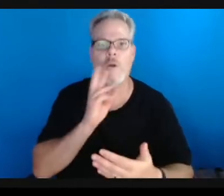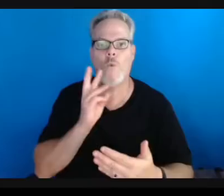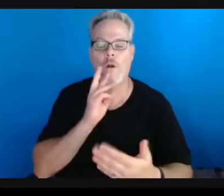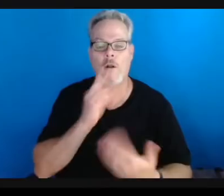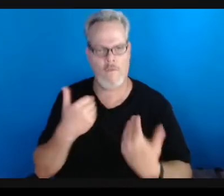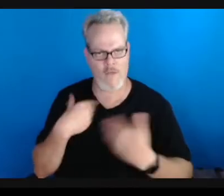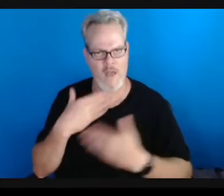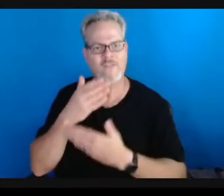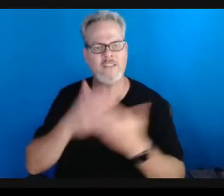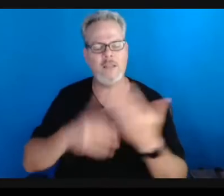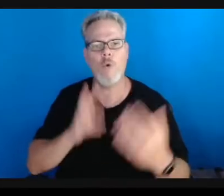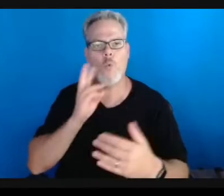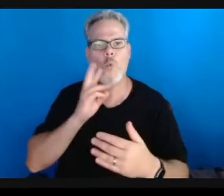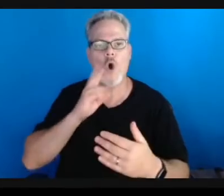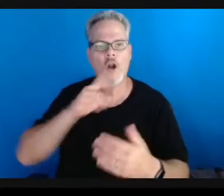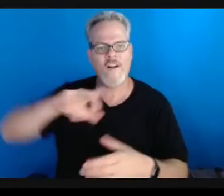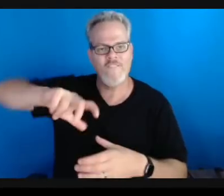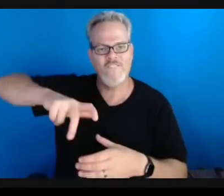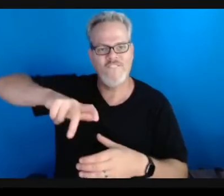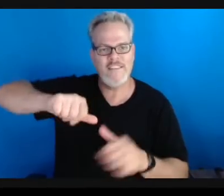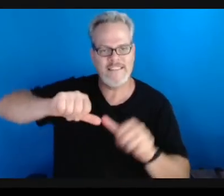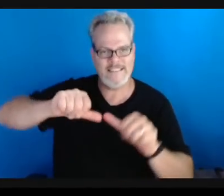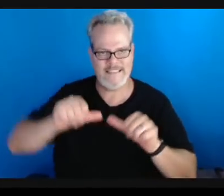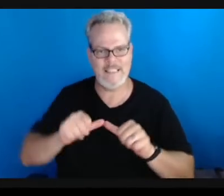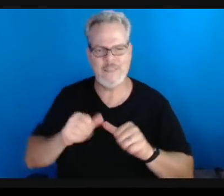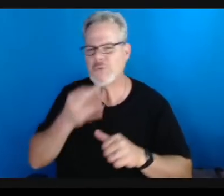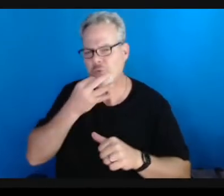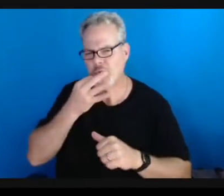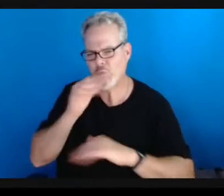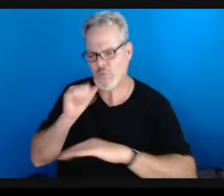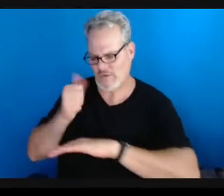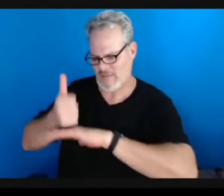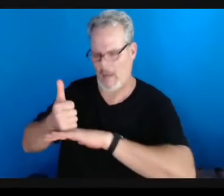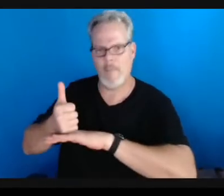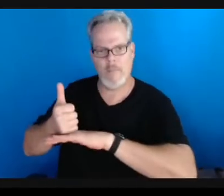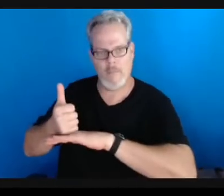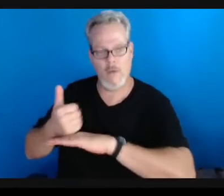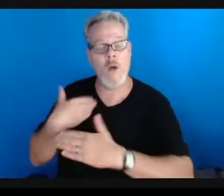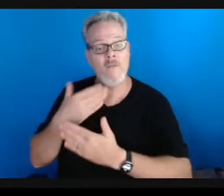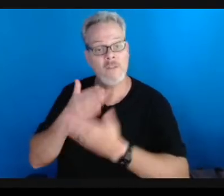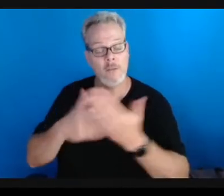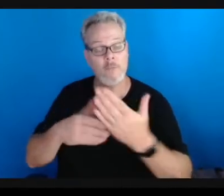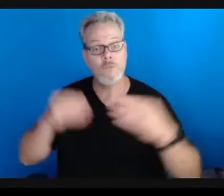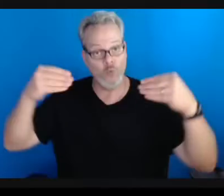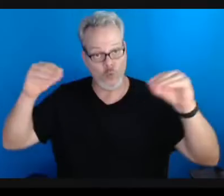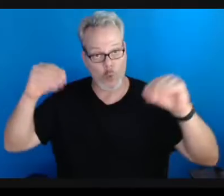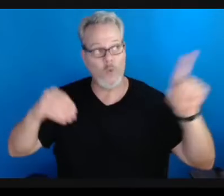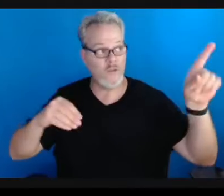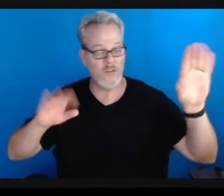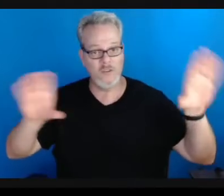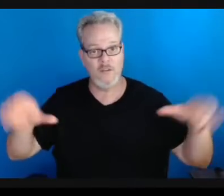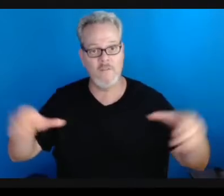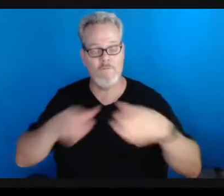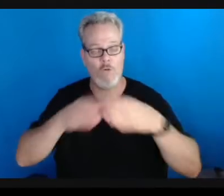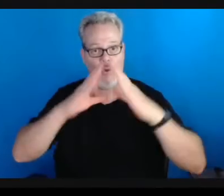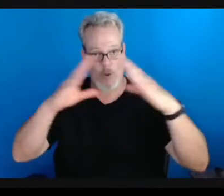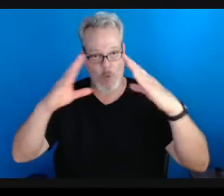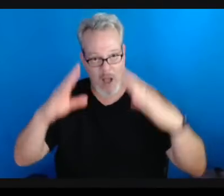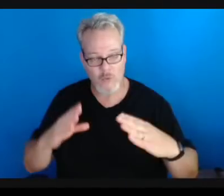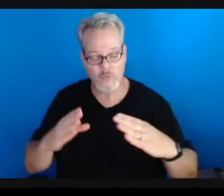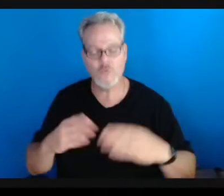stations available soon. Waikahuna will have one. They do have stores. Volcano House has a store. The park, Welcome